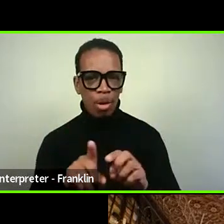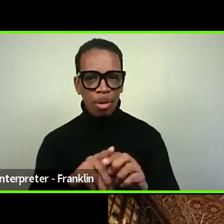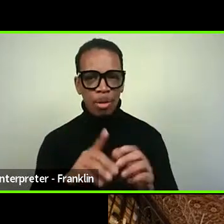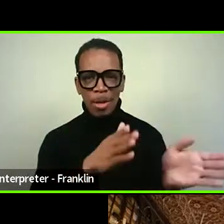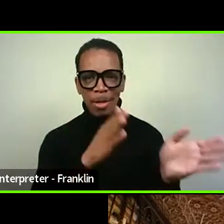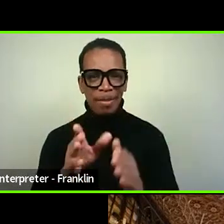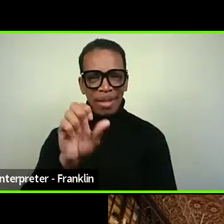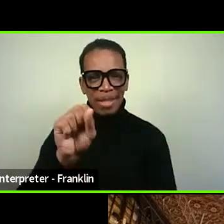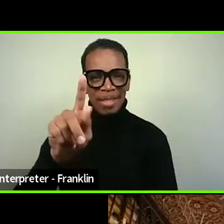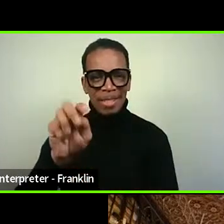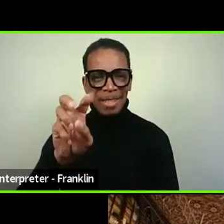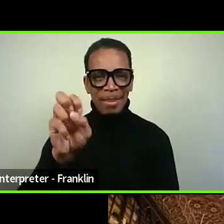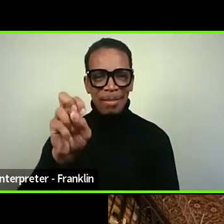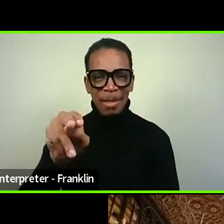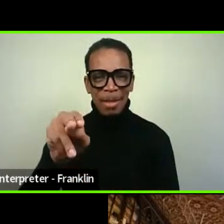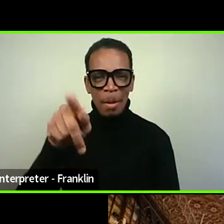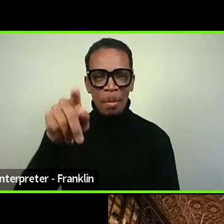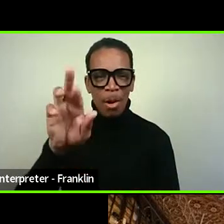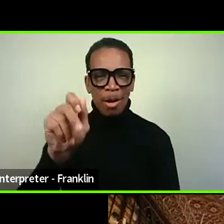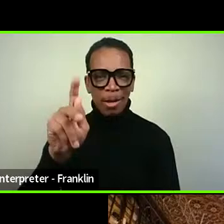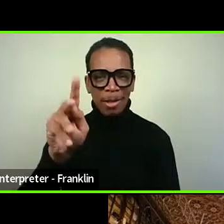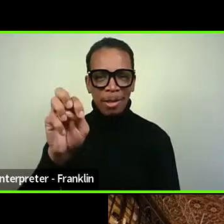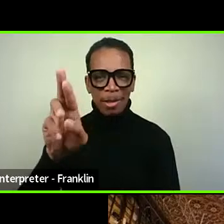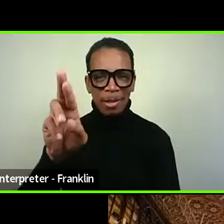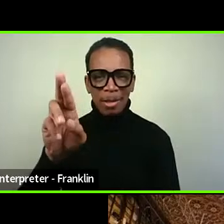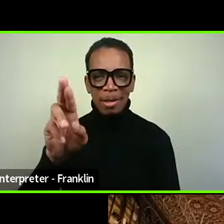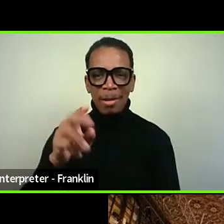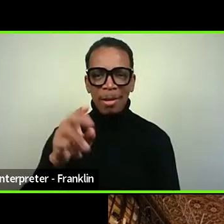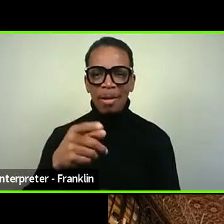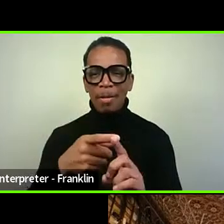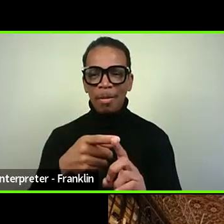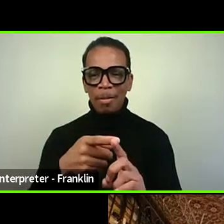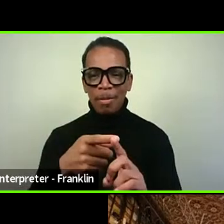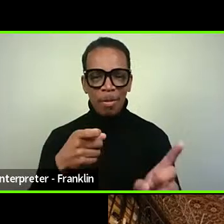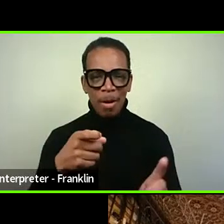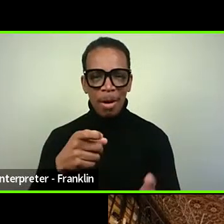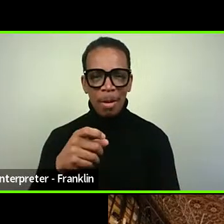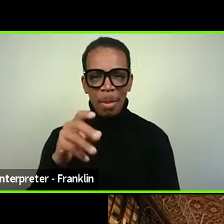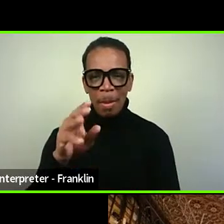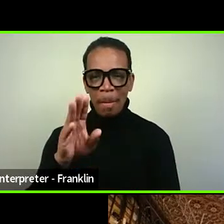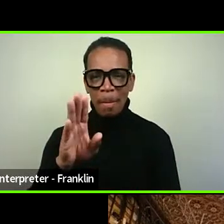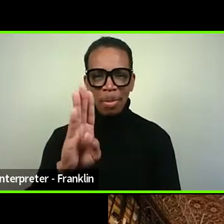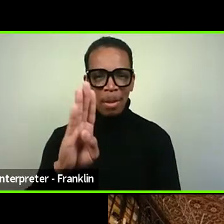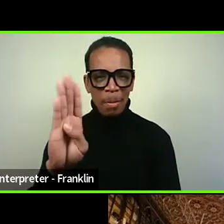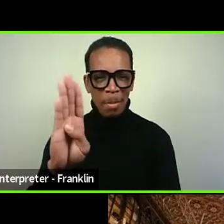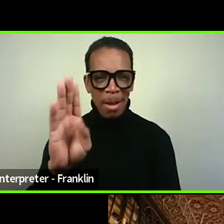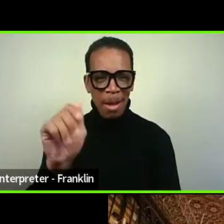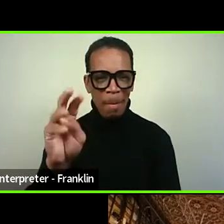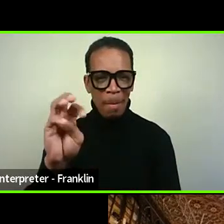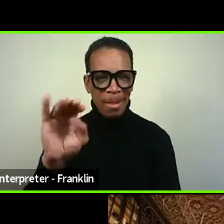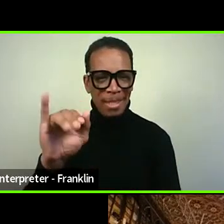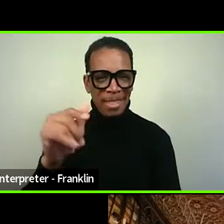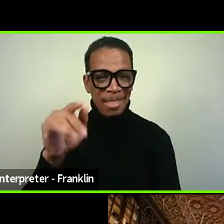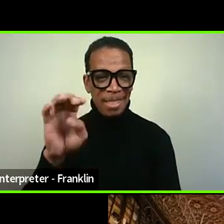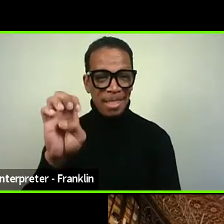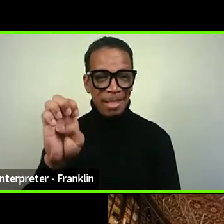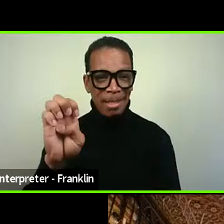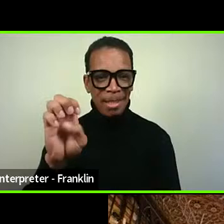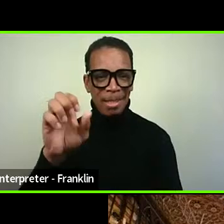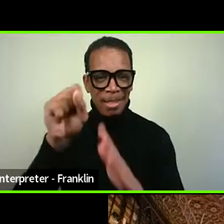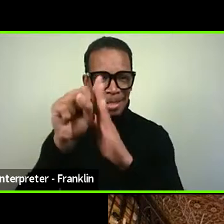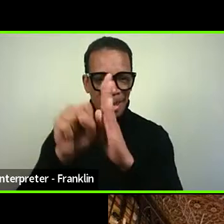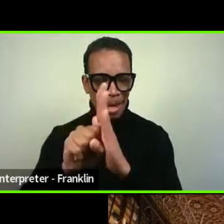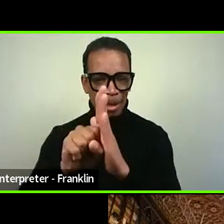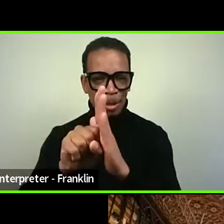Parker. Stephen comes to us from Bemidji State University and Northwest